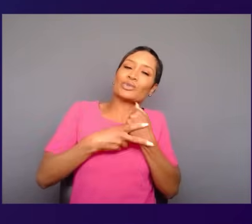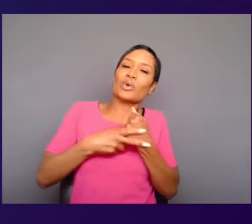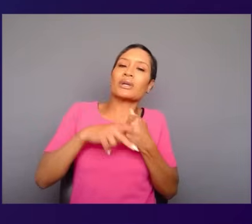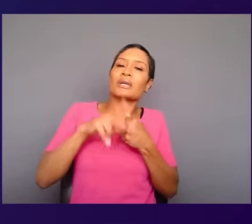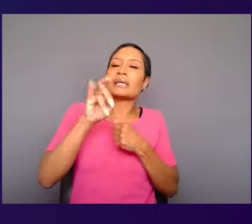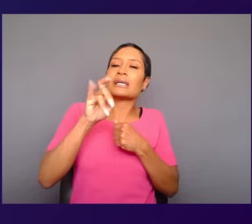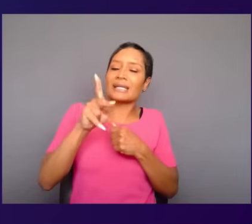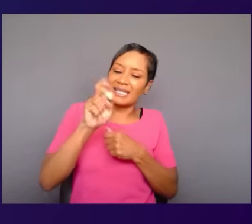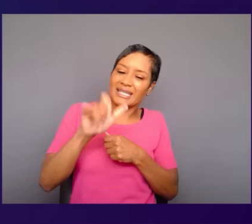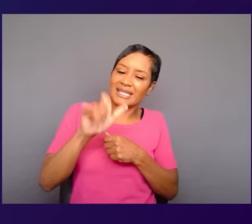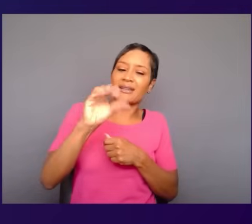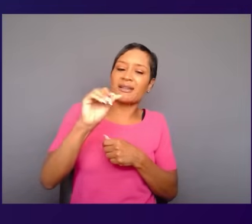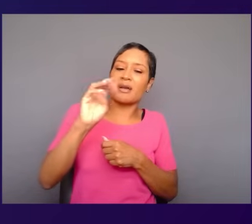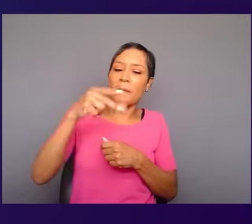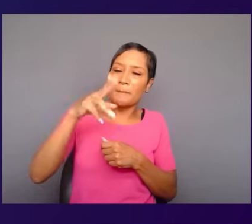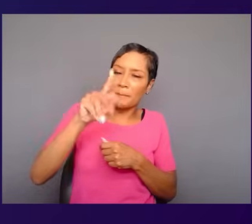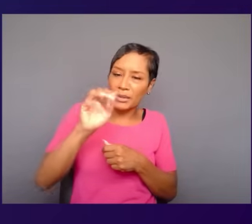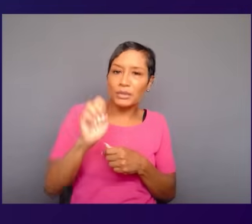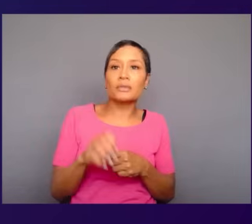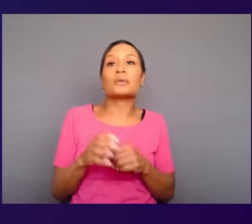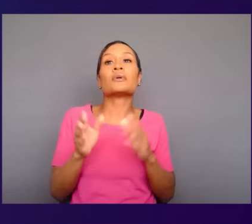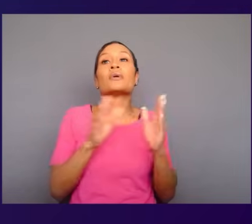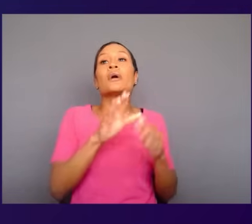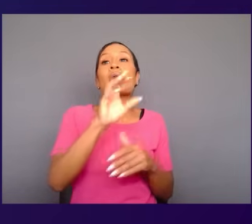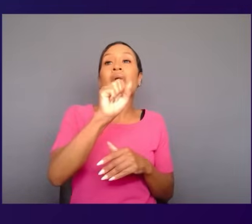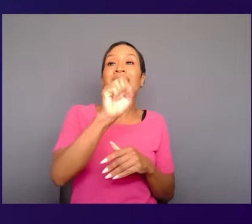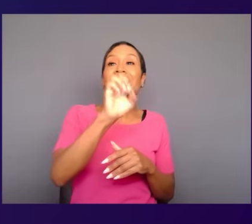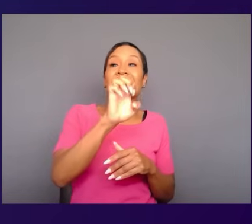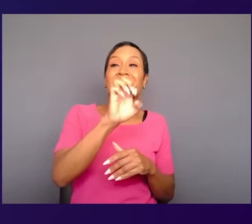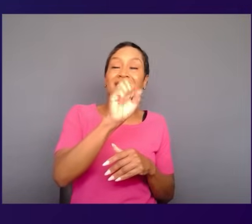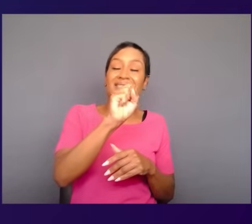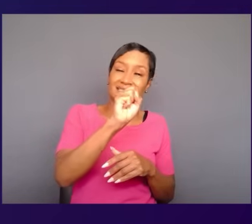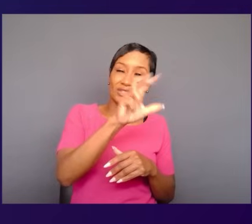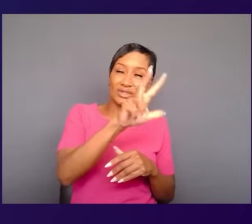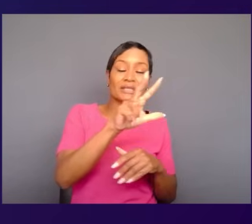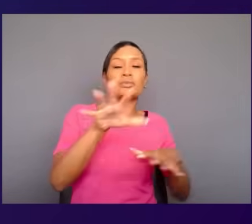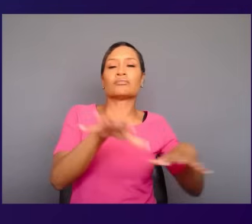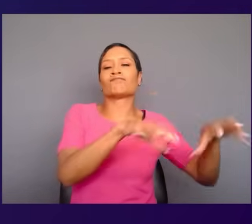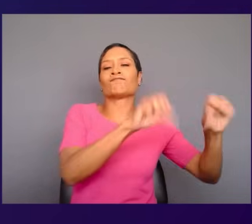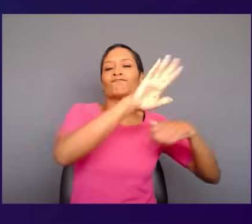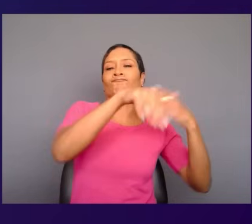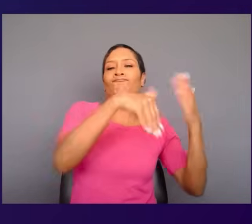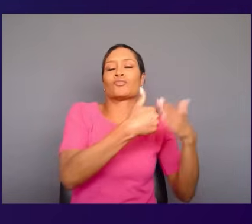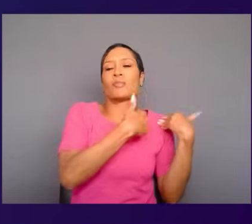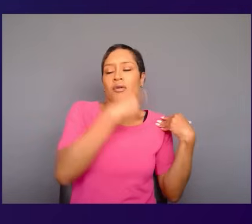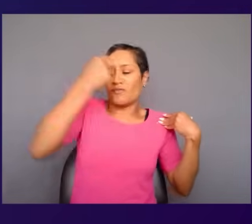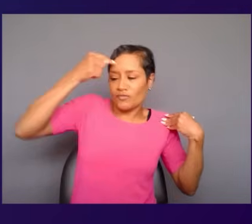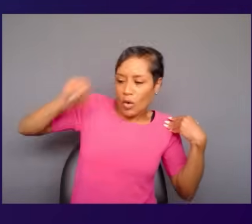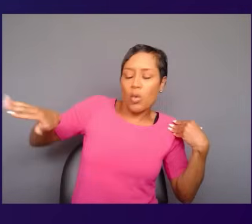SSC S3 at the furthest end where S3 takes over all of those responsibility for the customer.